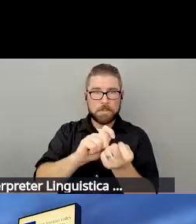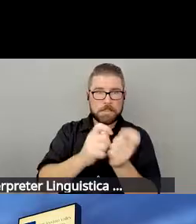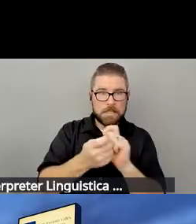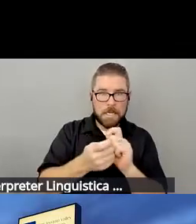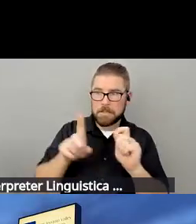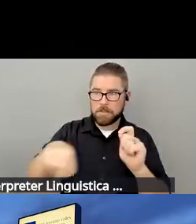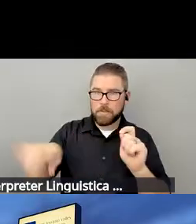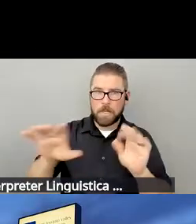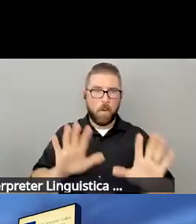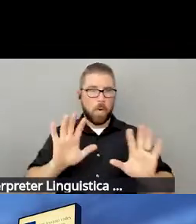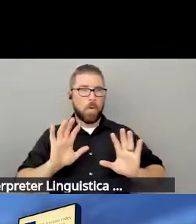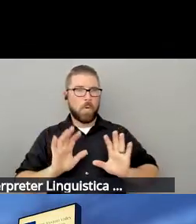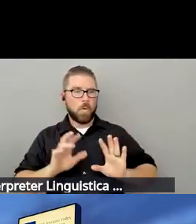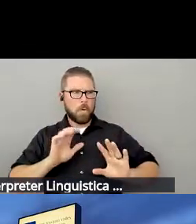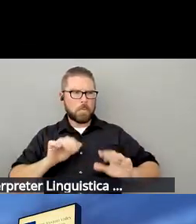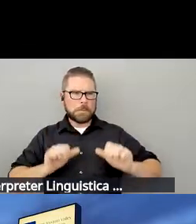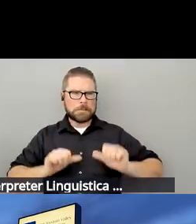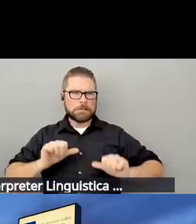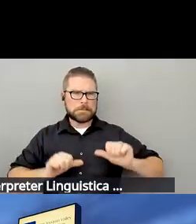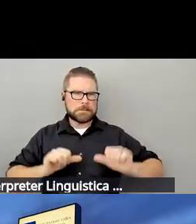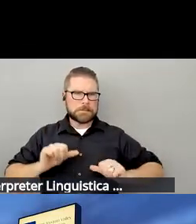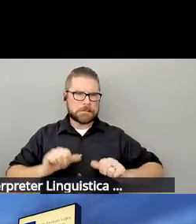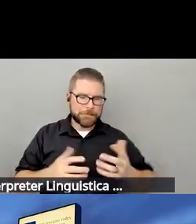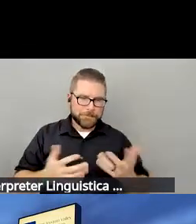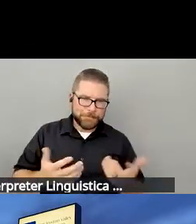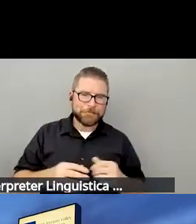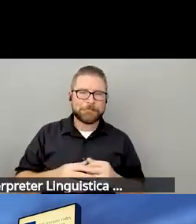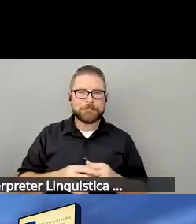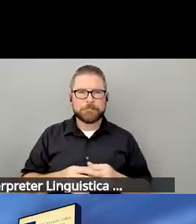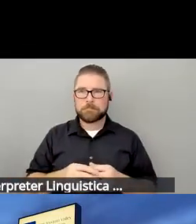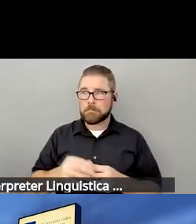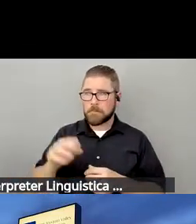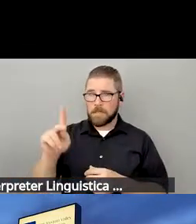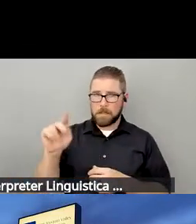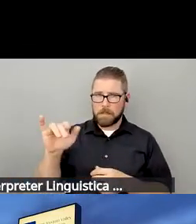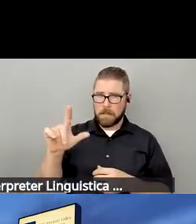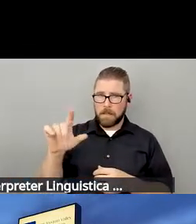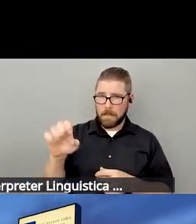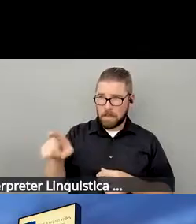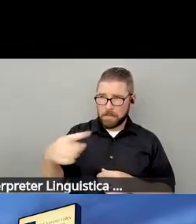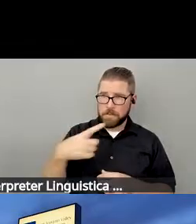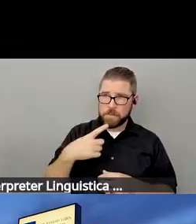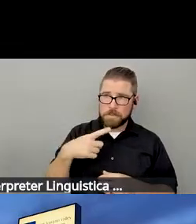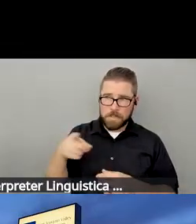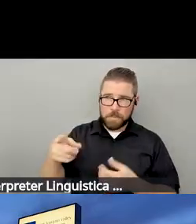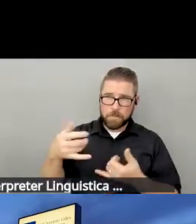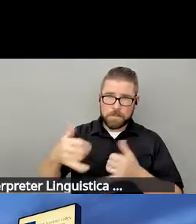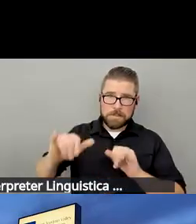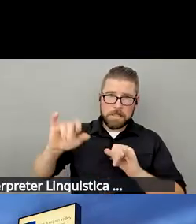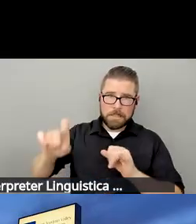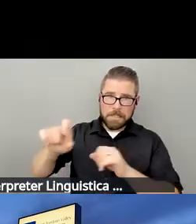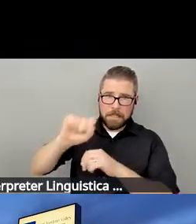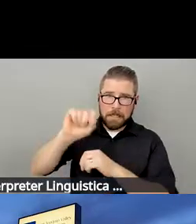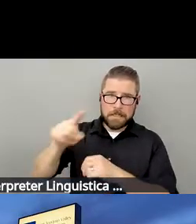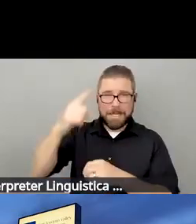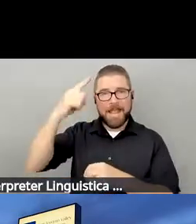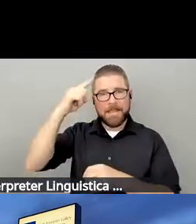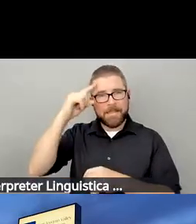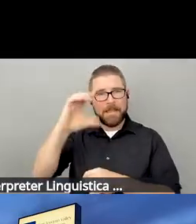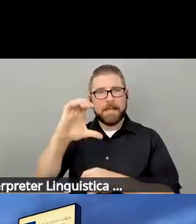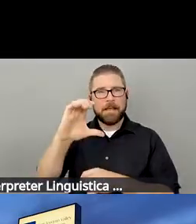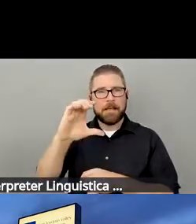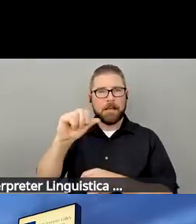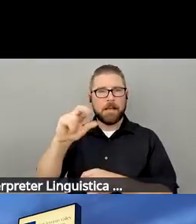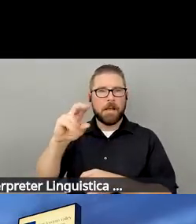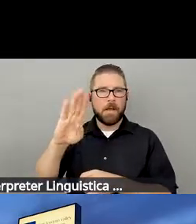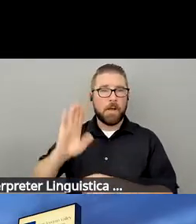regulation changes, which I know that I think Kyle said you're still following up. I believe that this is something that's going to CARB's board in June, and I'll let Kyle